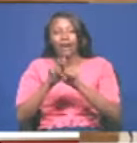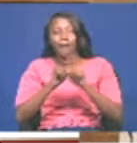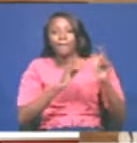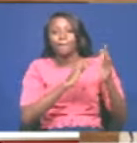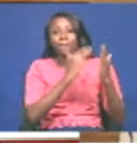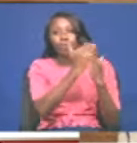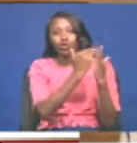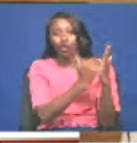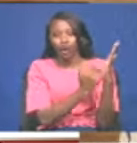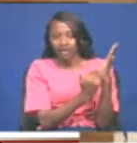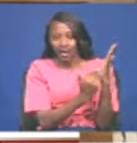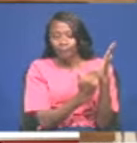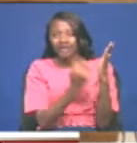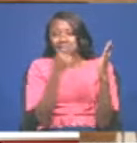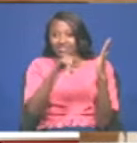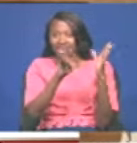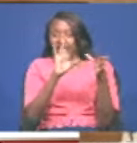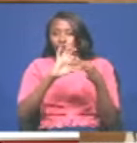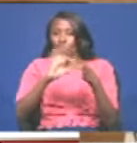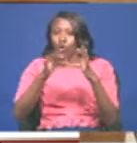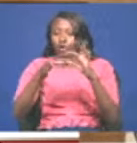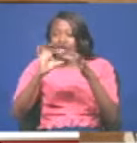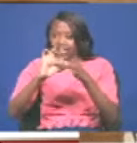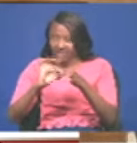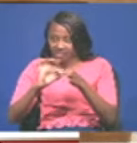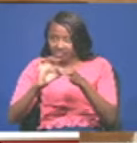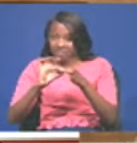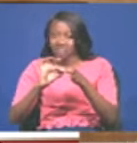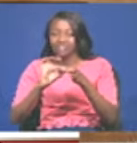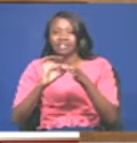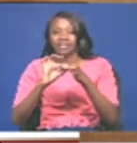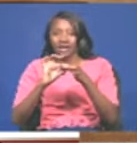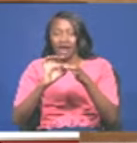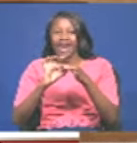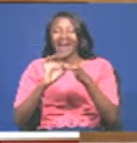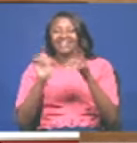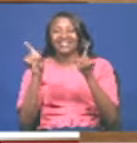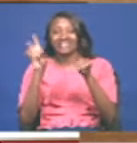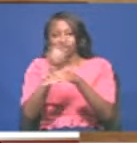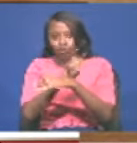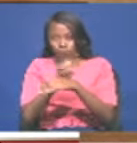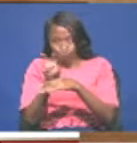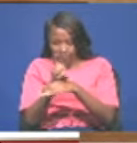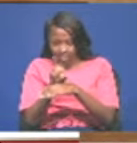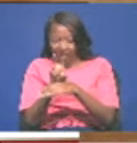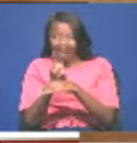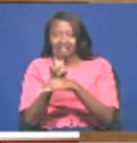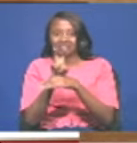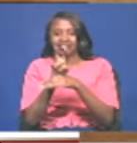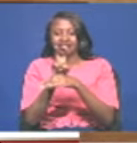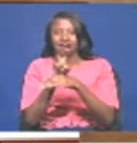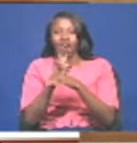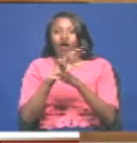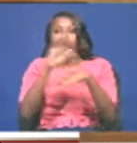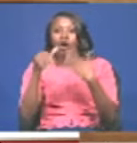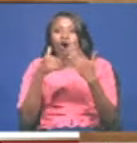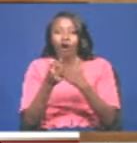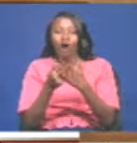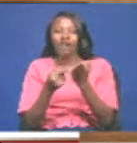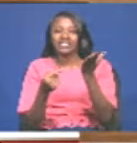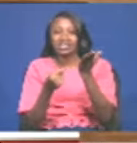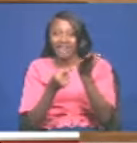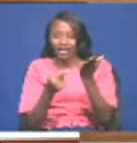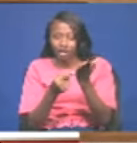also coordinate, number five, and supervise. He will coordinate and supervise the technical monitoring and